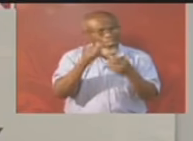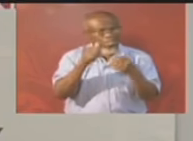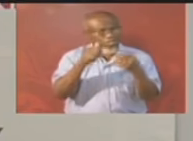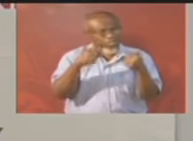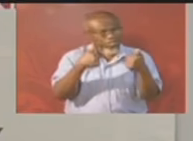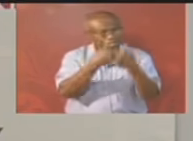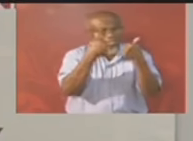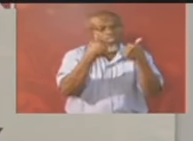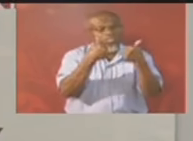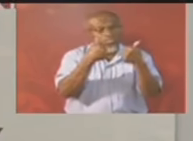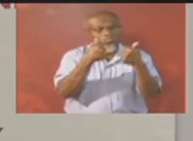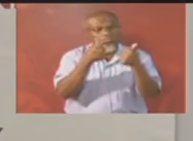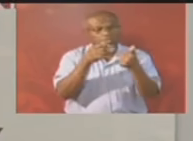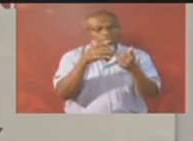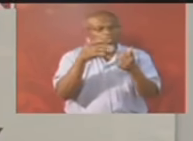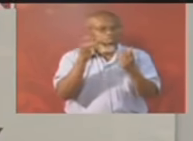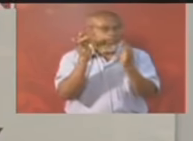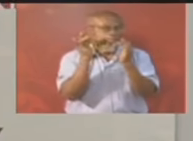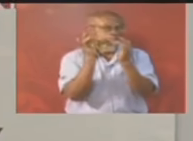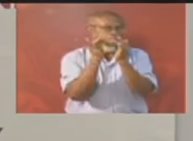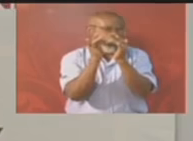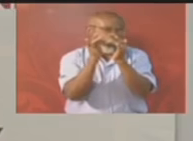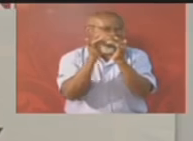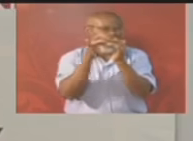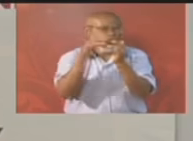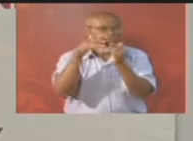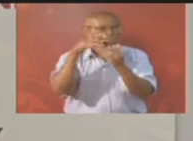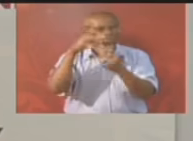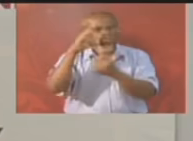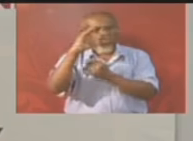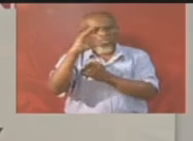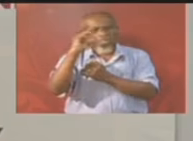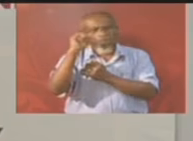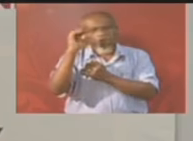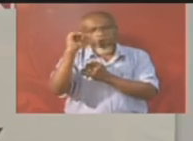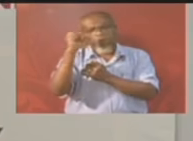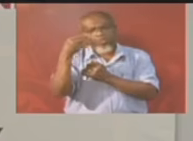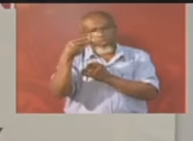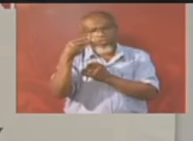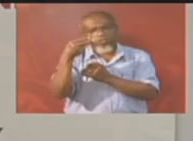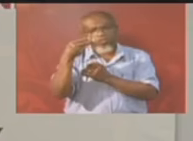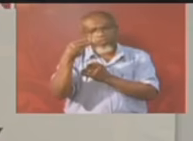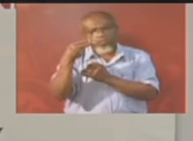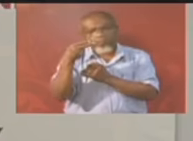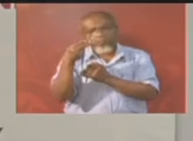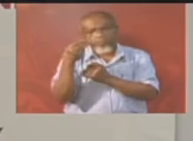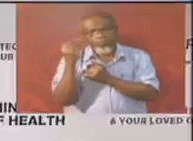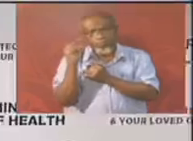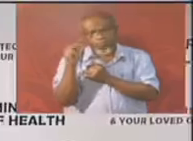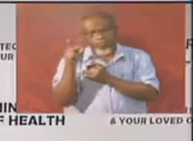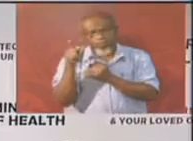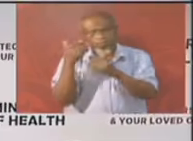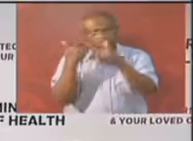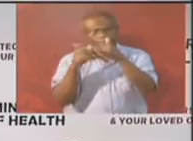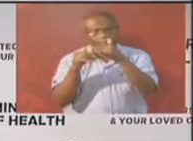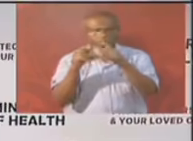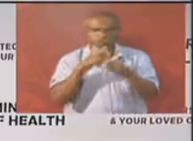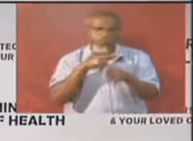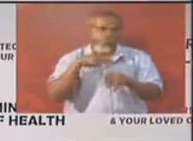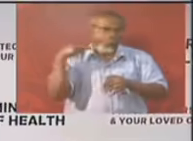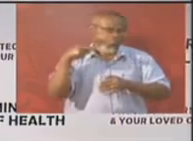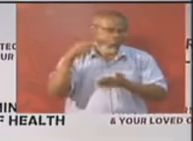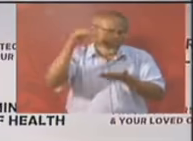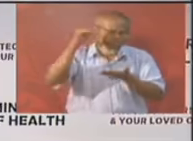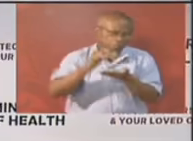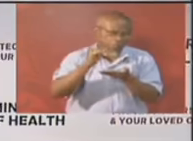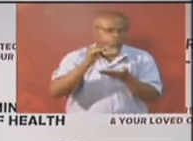really want to emphasize with regard to the household reduction of risk. Thank you. And thank you very much, Dr.